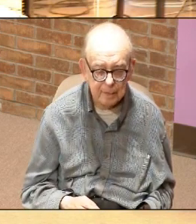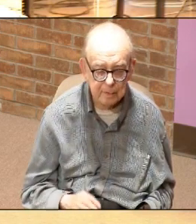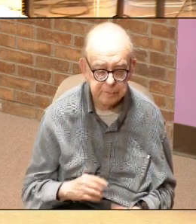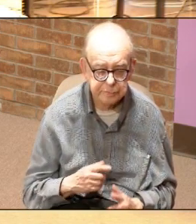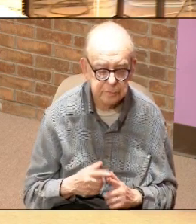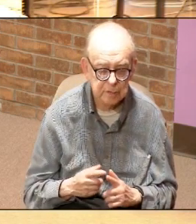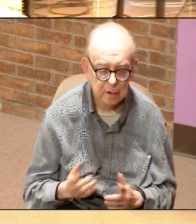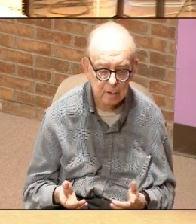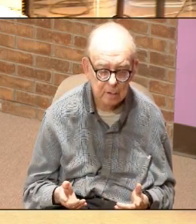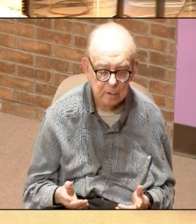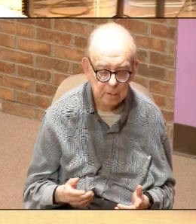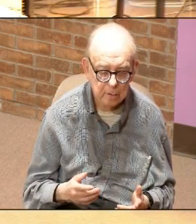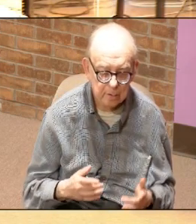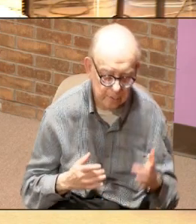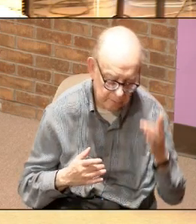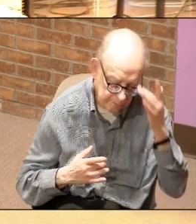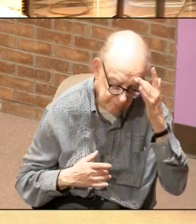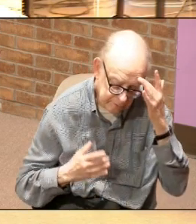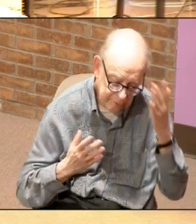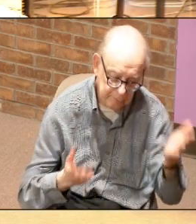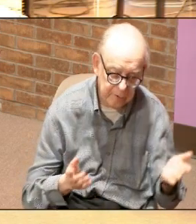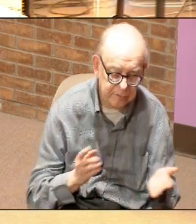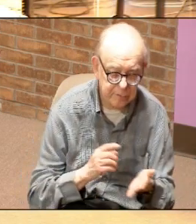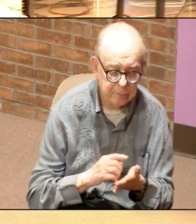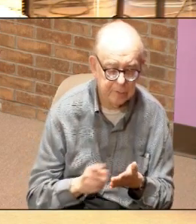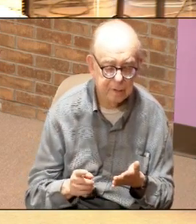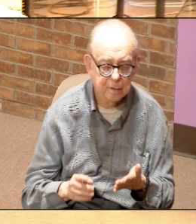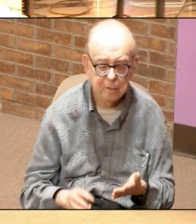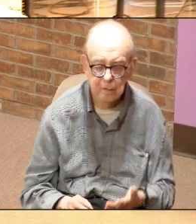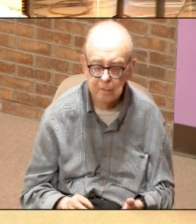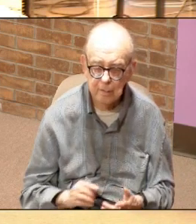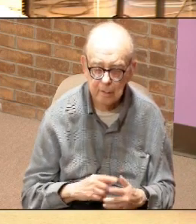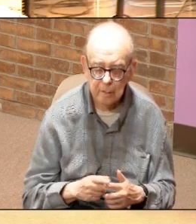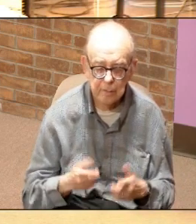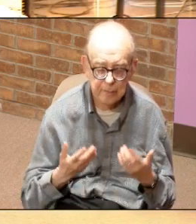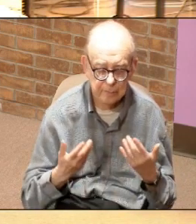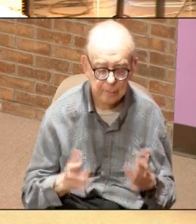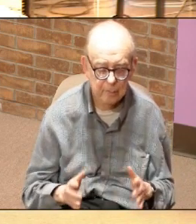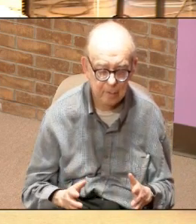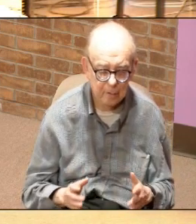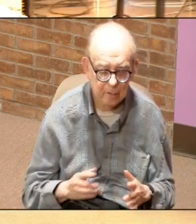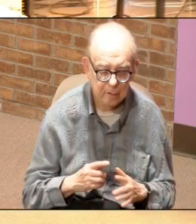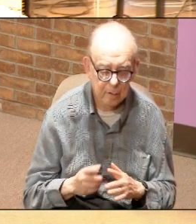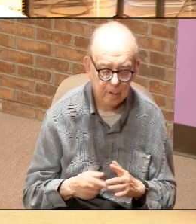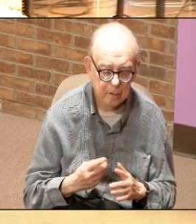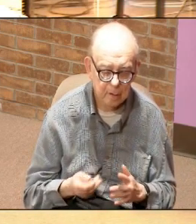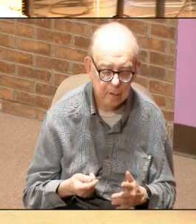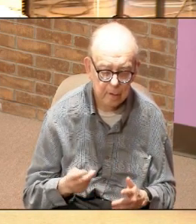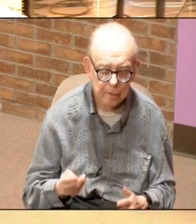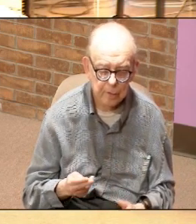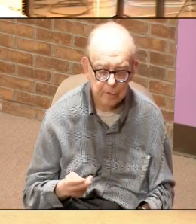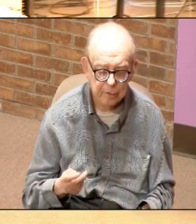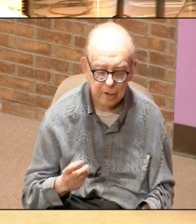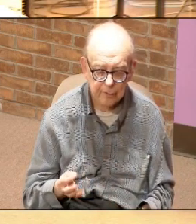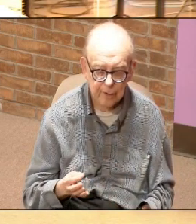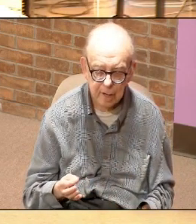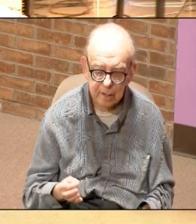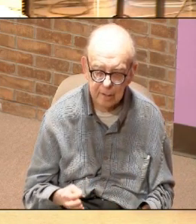And then we're sick the rest of the week. And then finally, I think on Thursday or Friday,